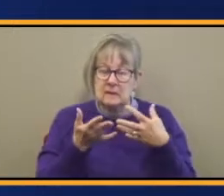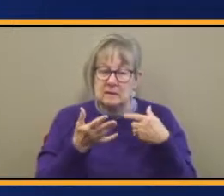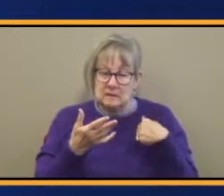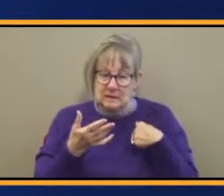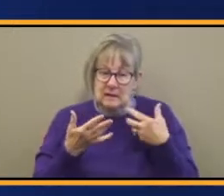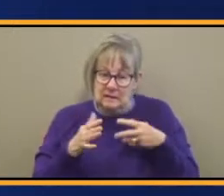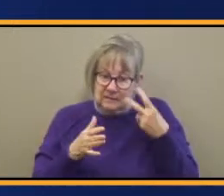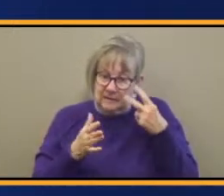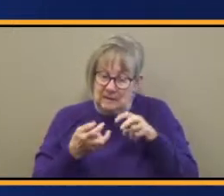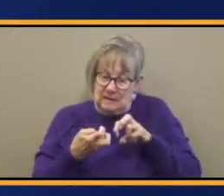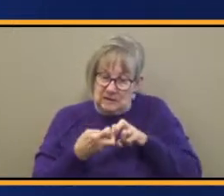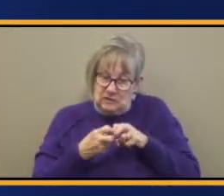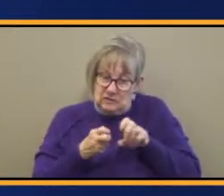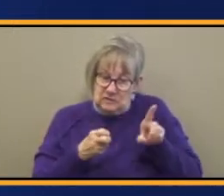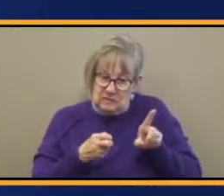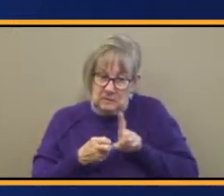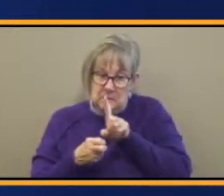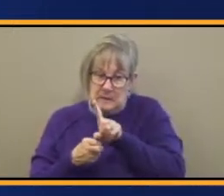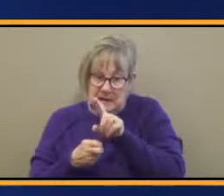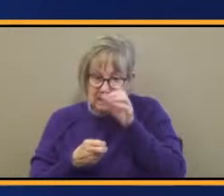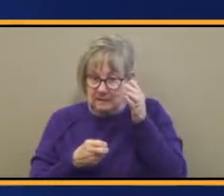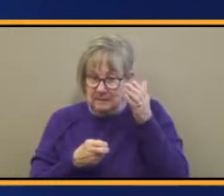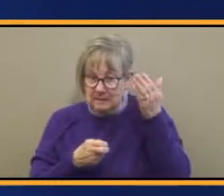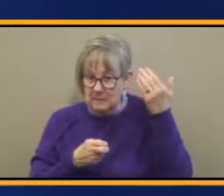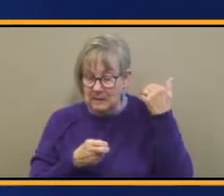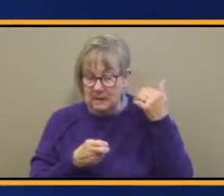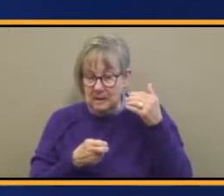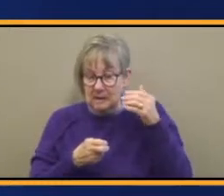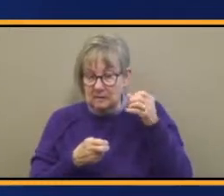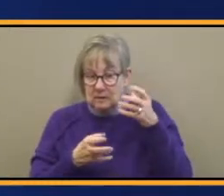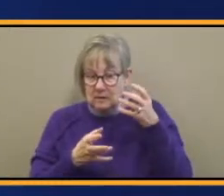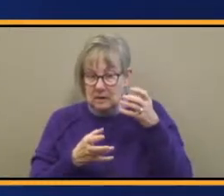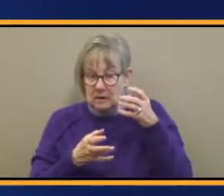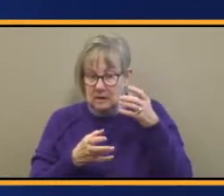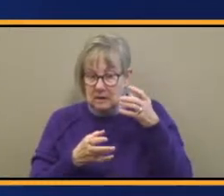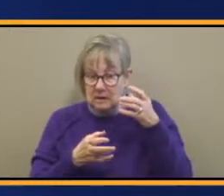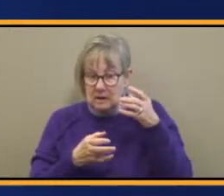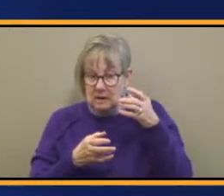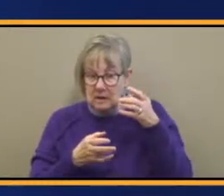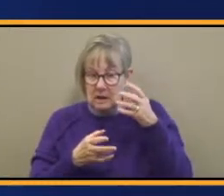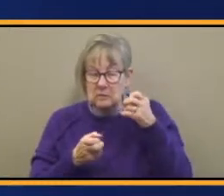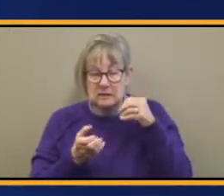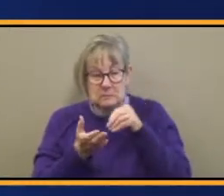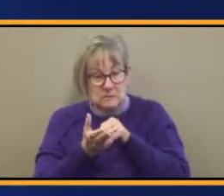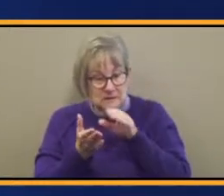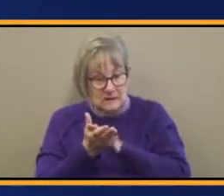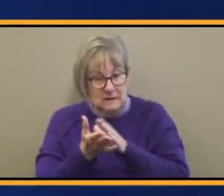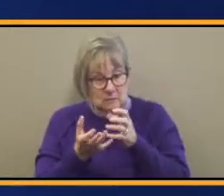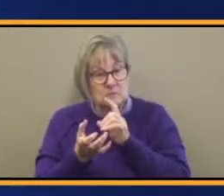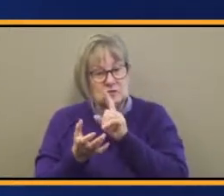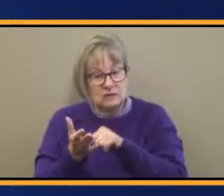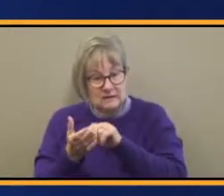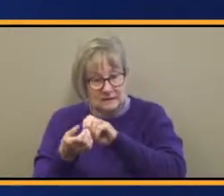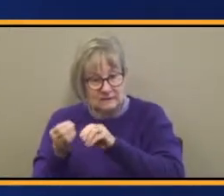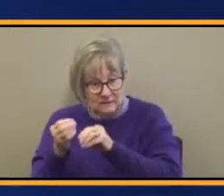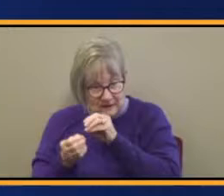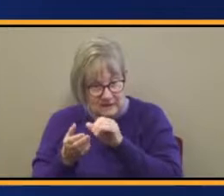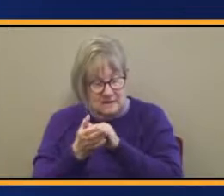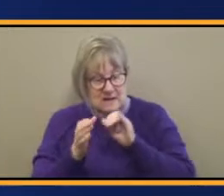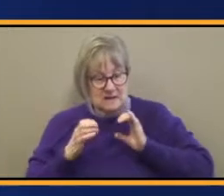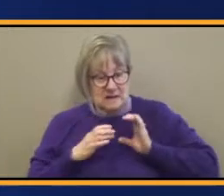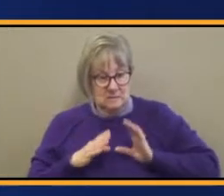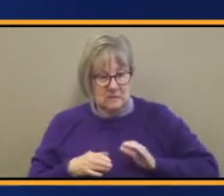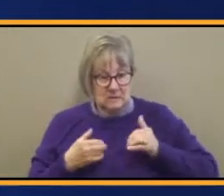issues come back in the future. So want to make sure on the record that I want to make sure that this is fixed, that customers who